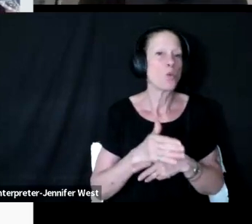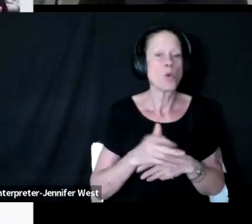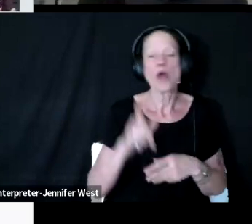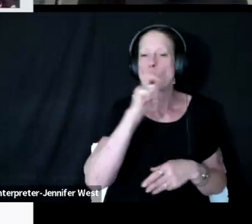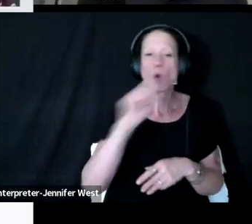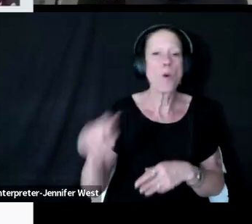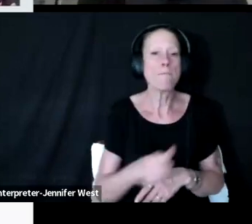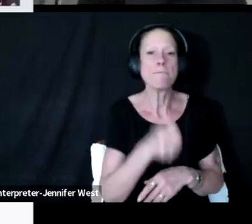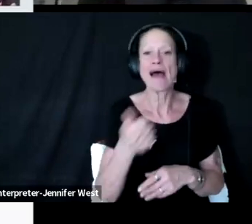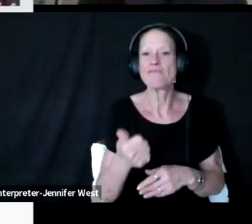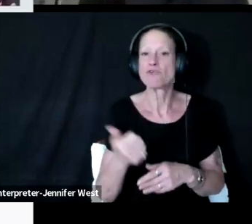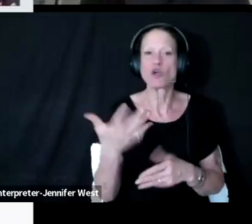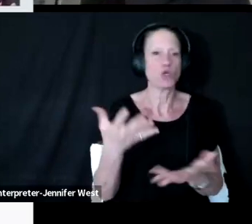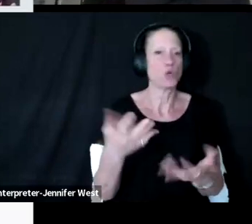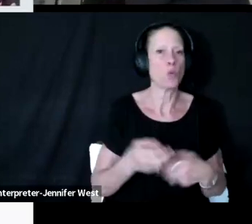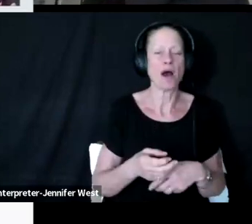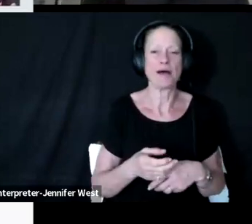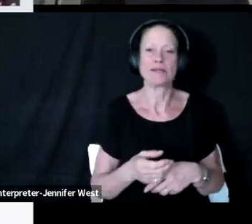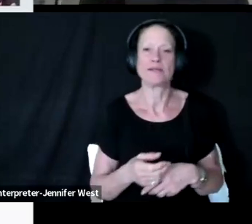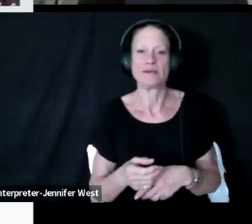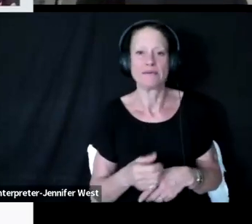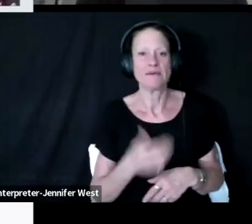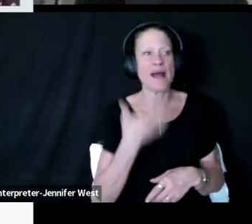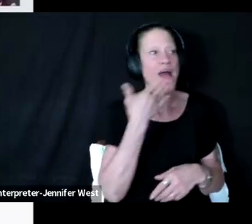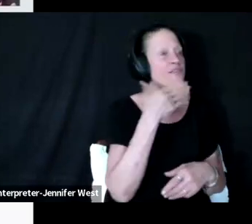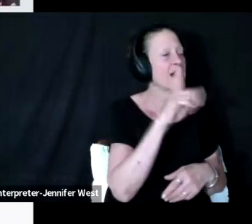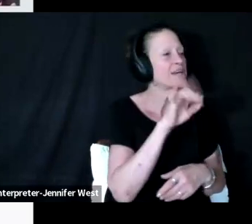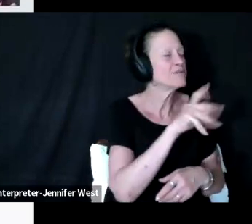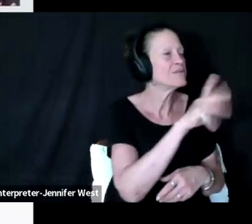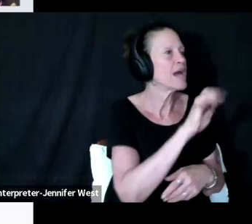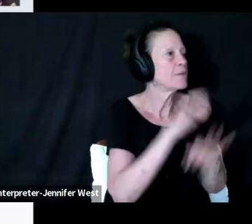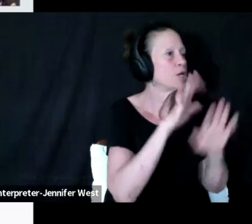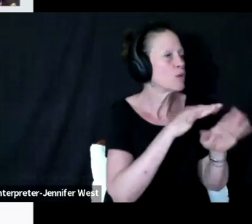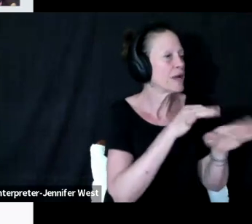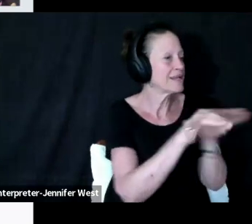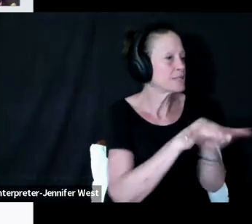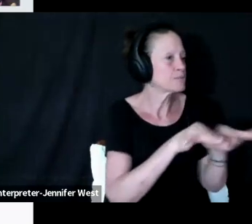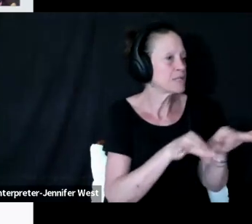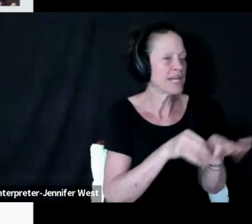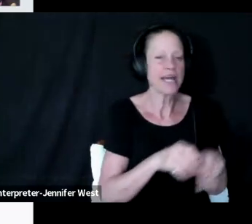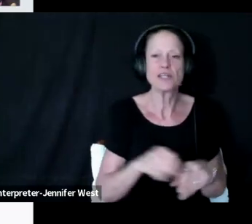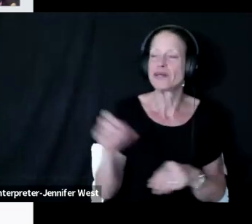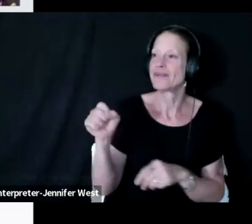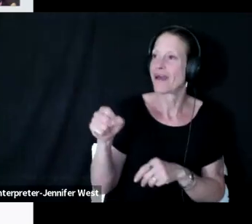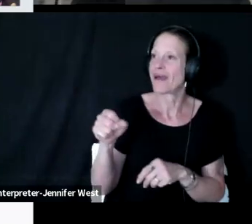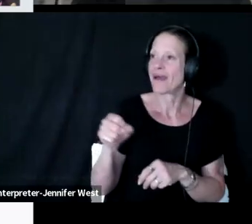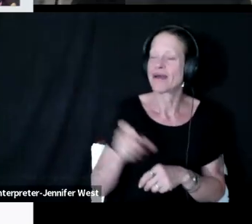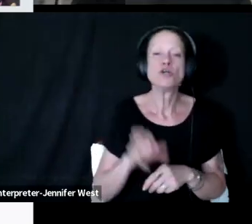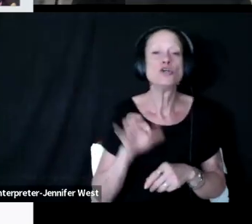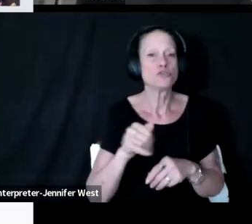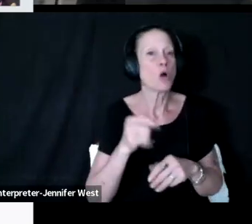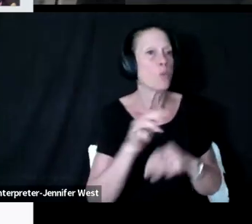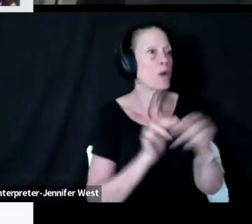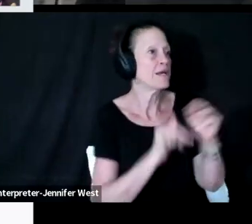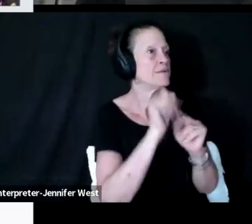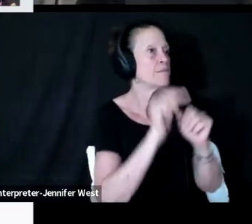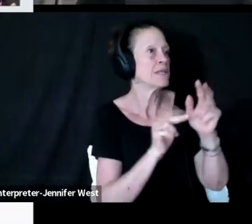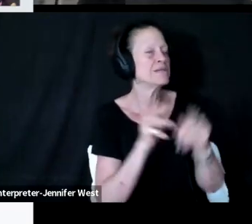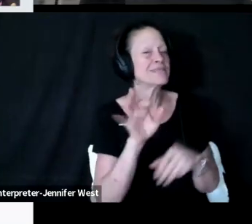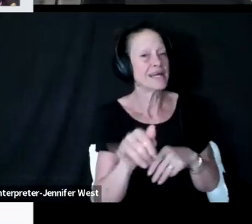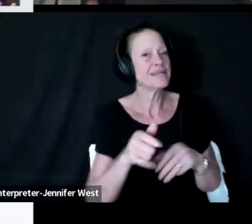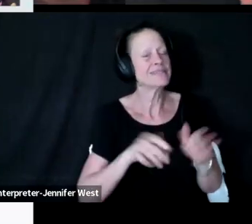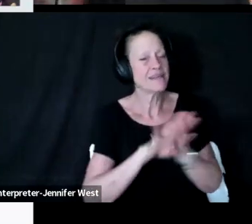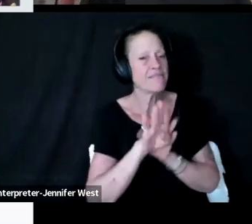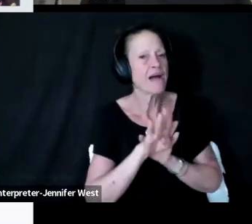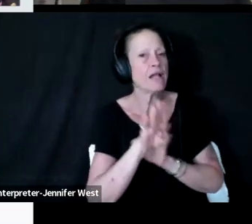Yeah, we really built this thing. Thanks, Debbie. That was a great explanation. We Yeah. really built this where you could really personalize it. We